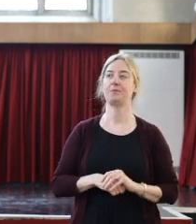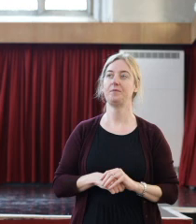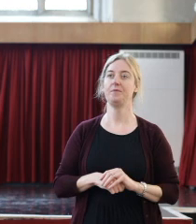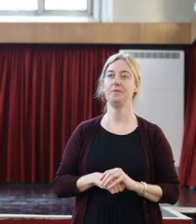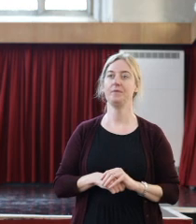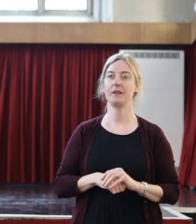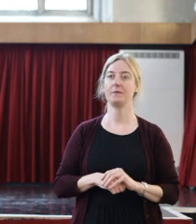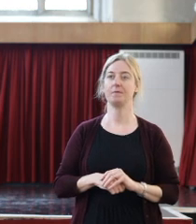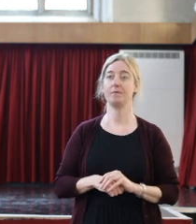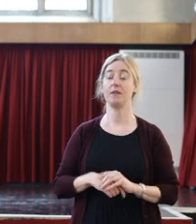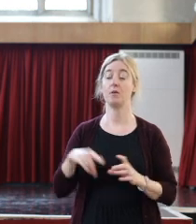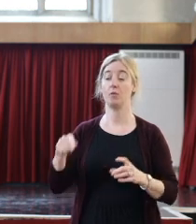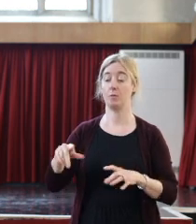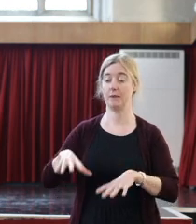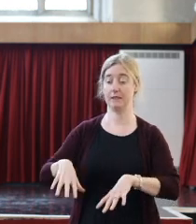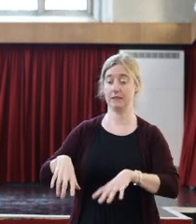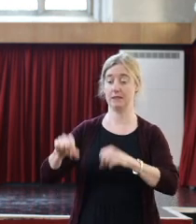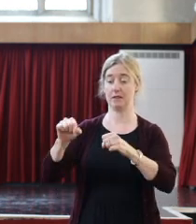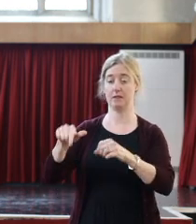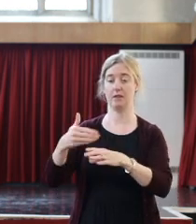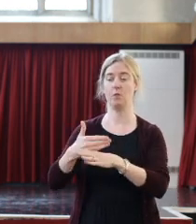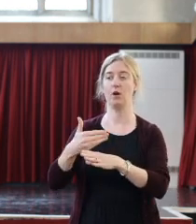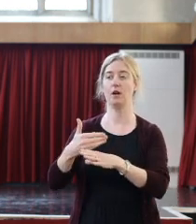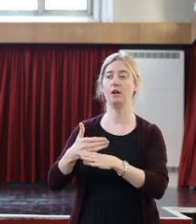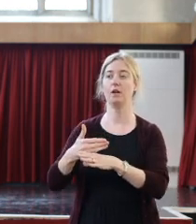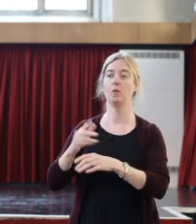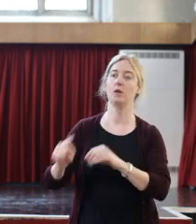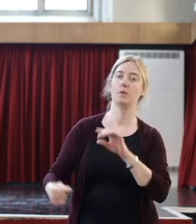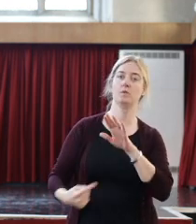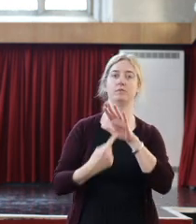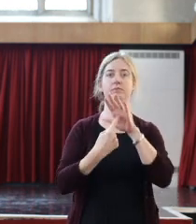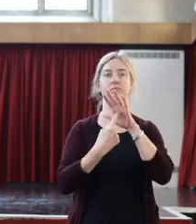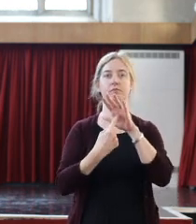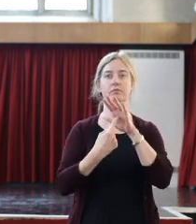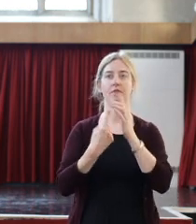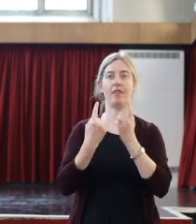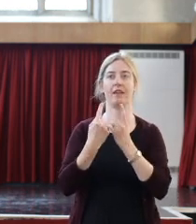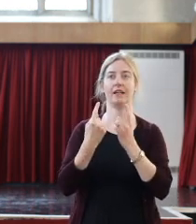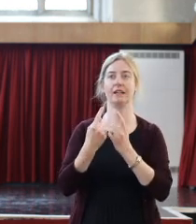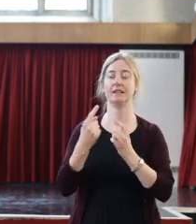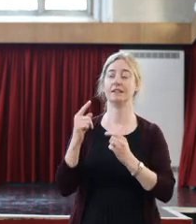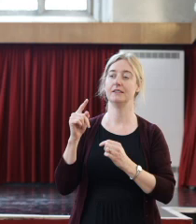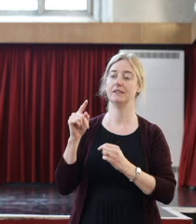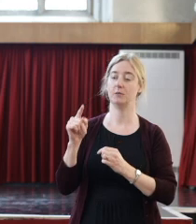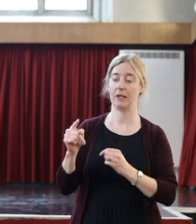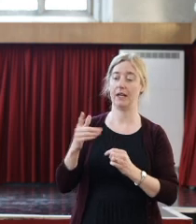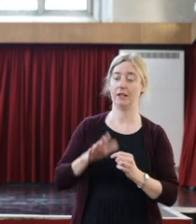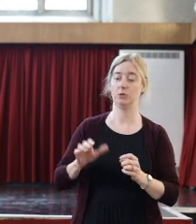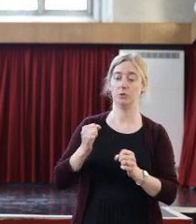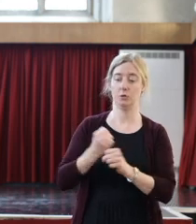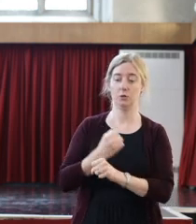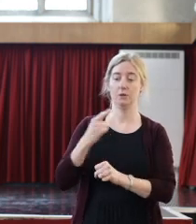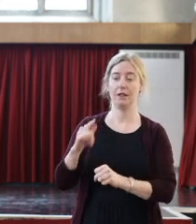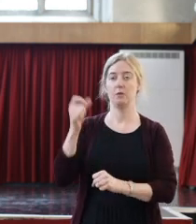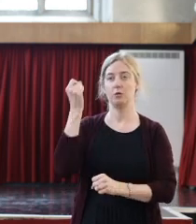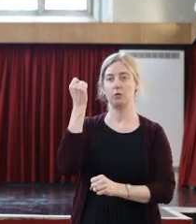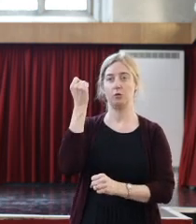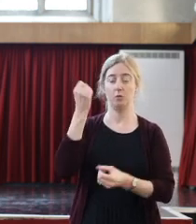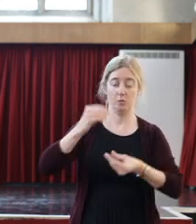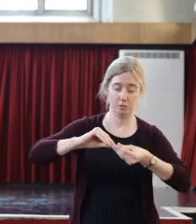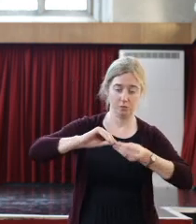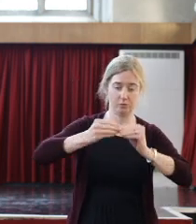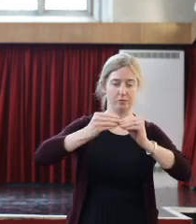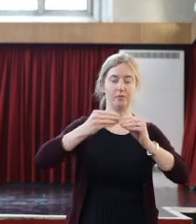When we got this work going, one of the key issues that was critical to this project for them to realize their work was